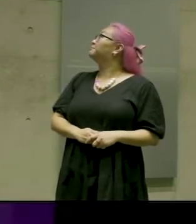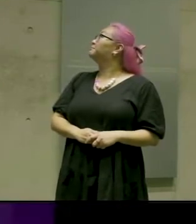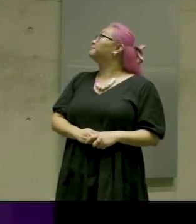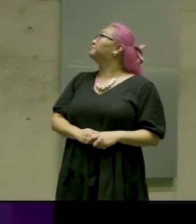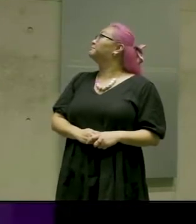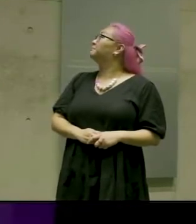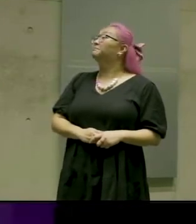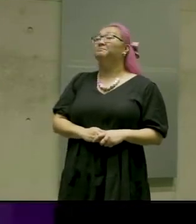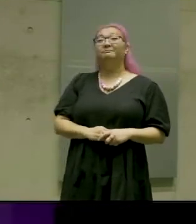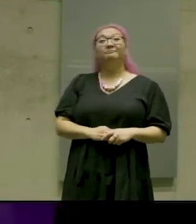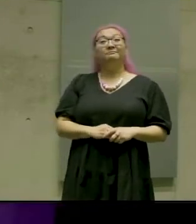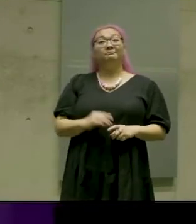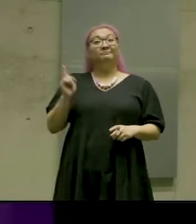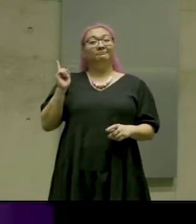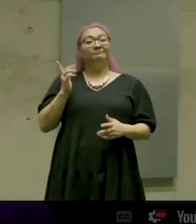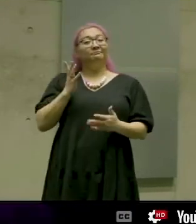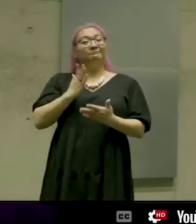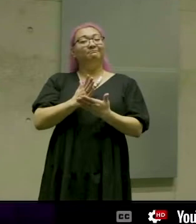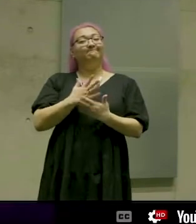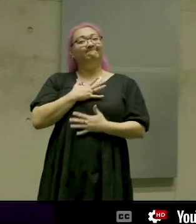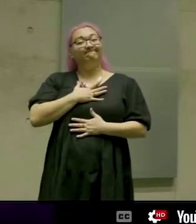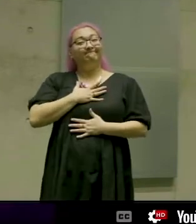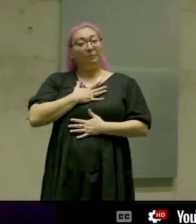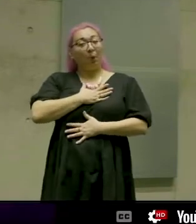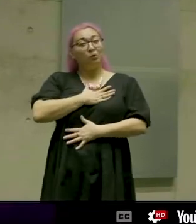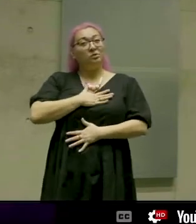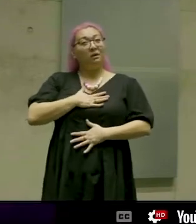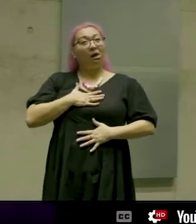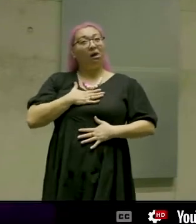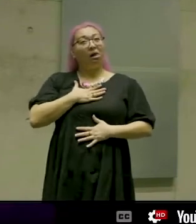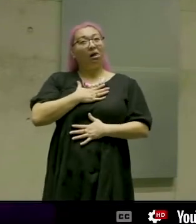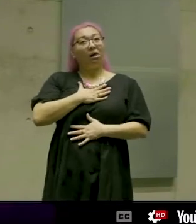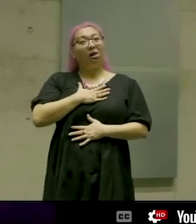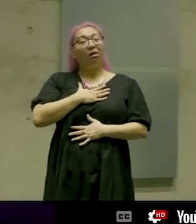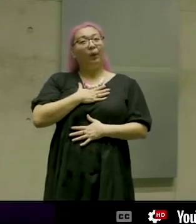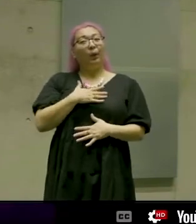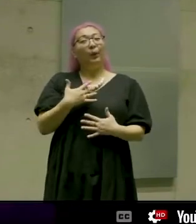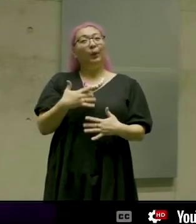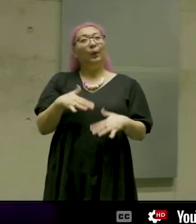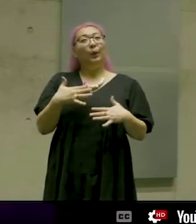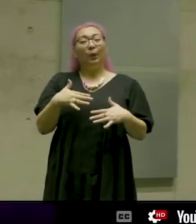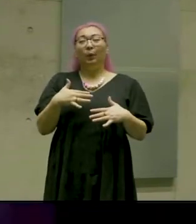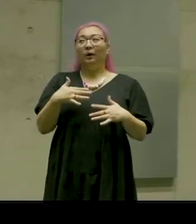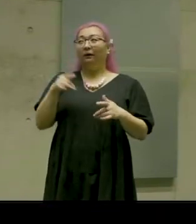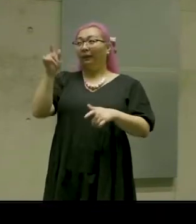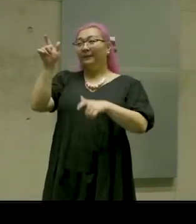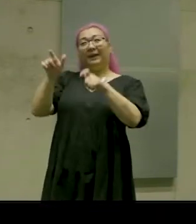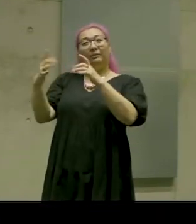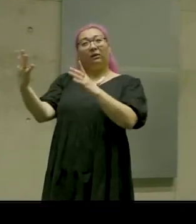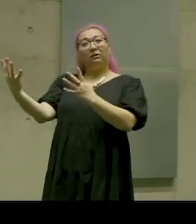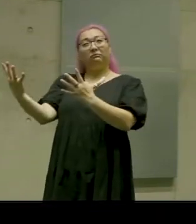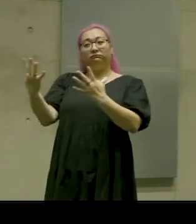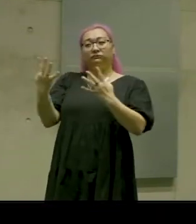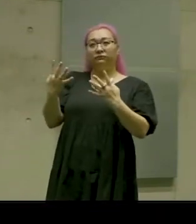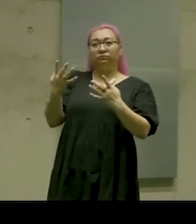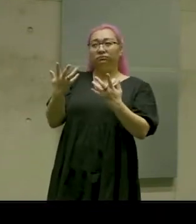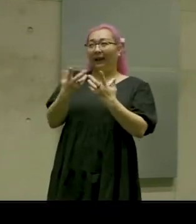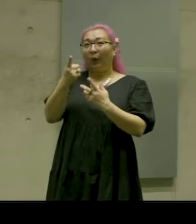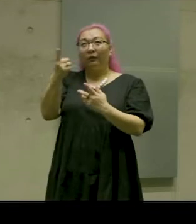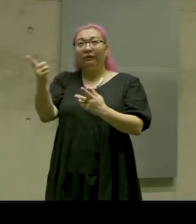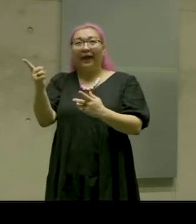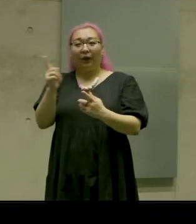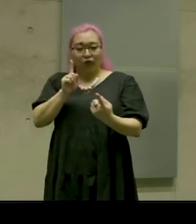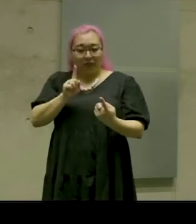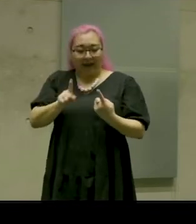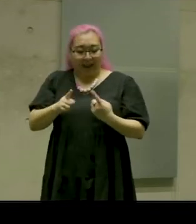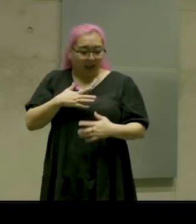yeah, and it was very emotional to see how people react, how everyone becomes part of the piece